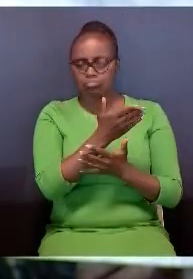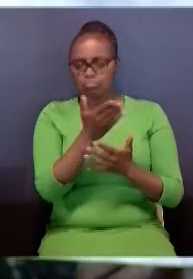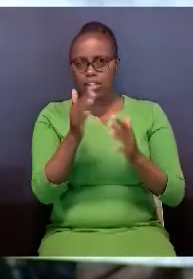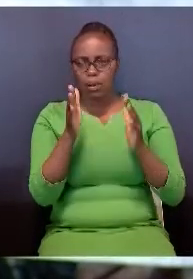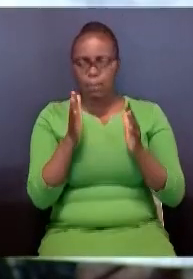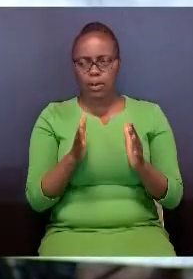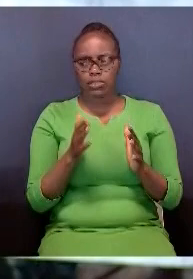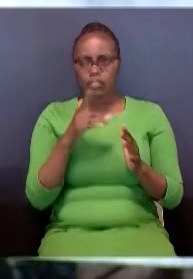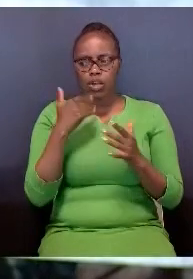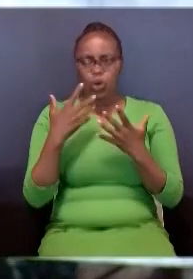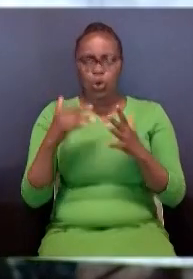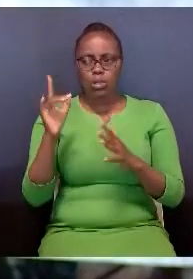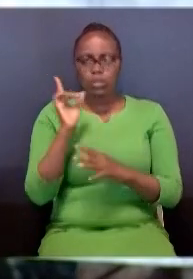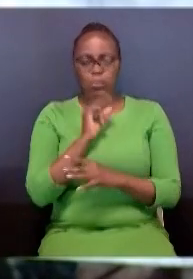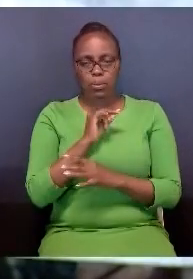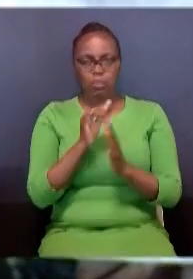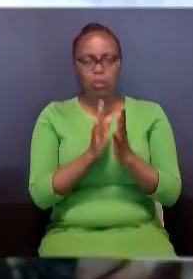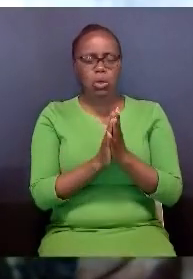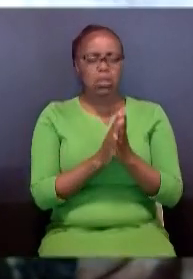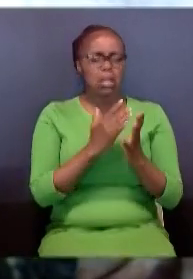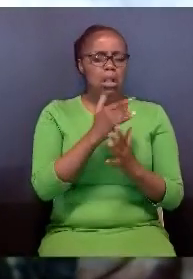who lost this or that